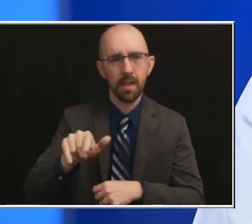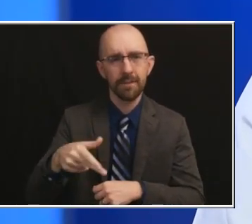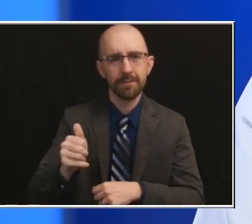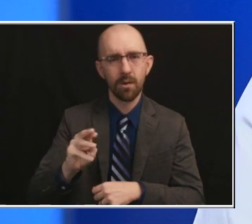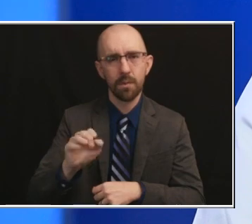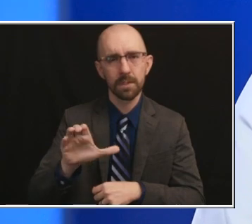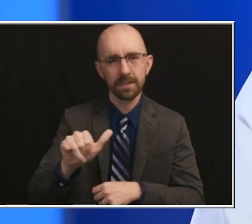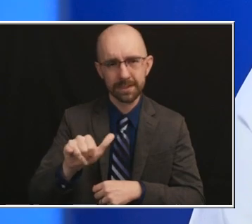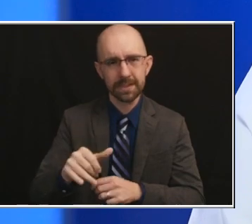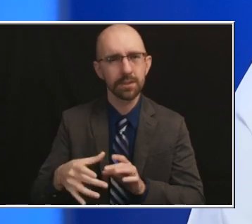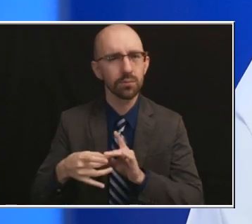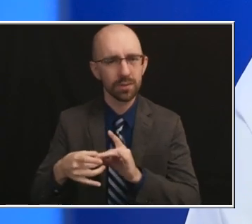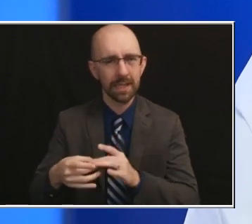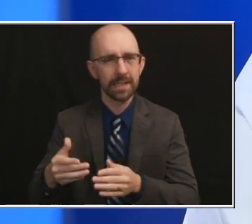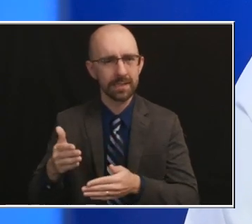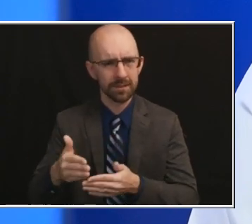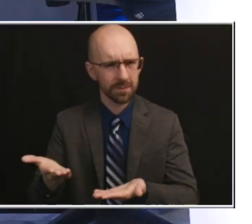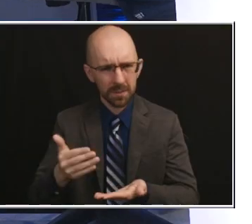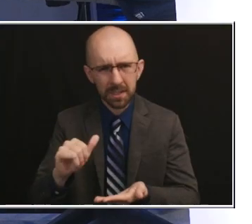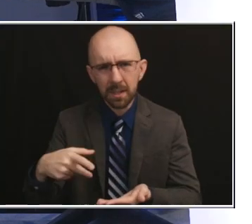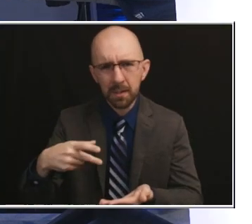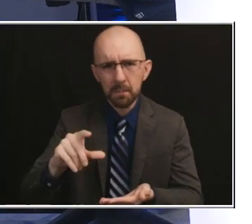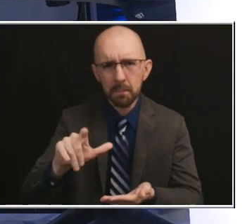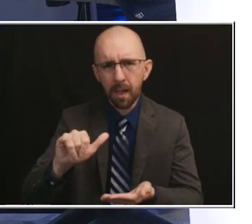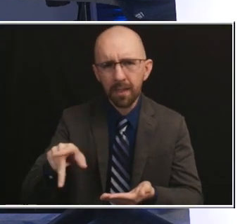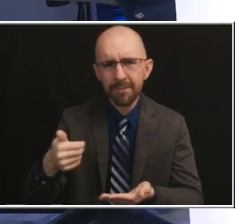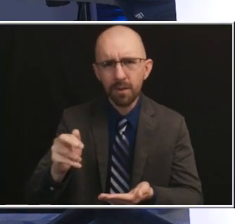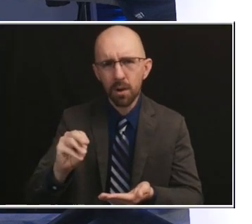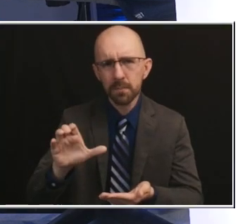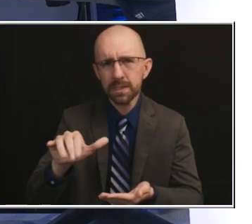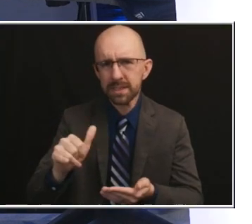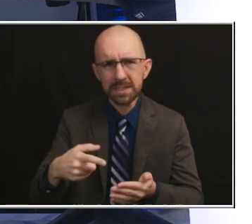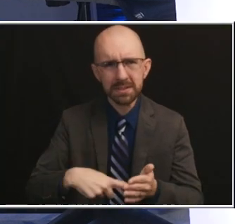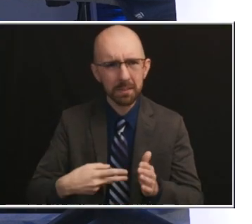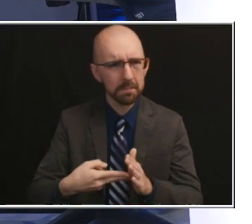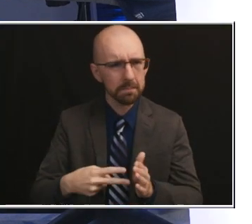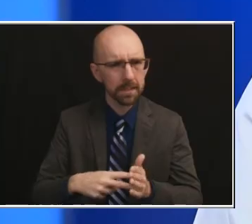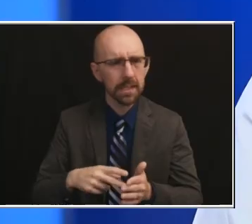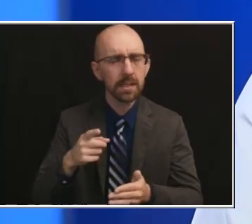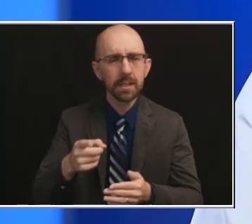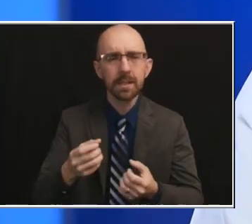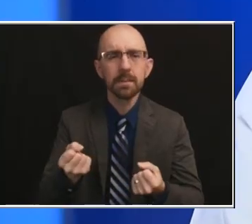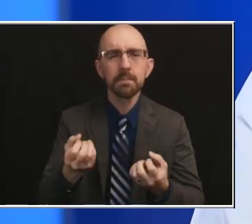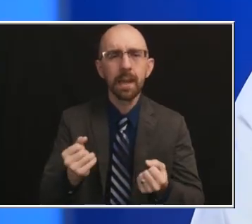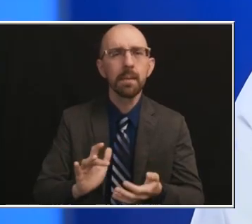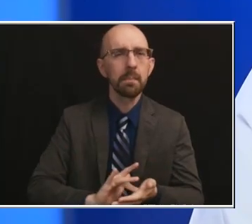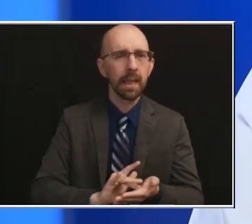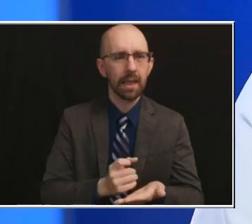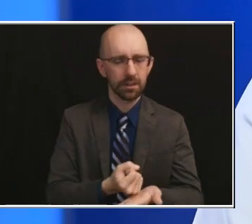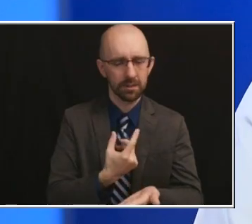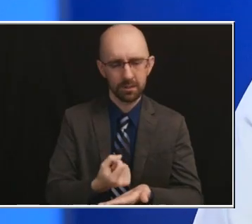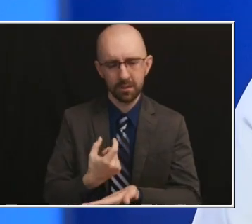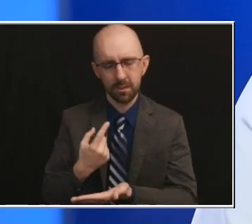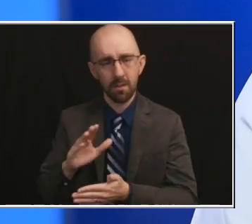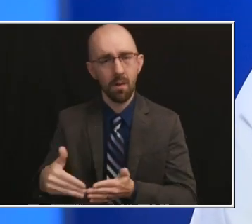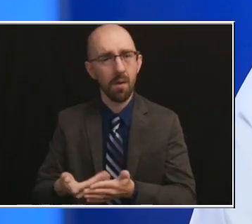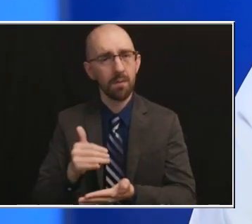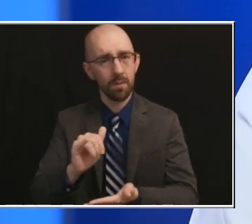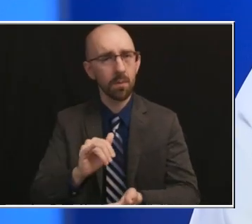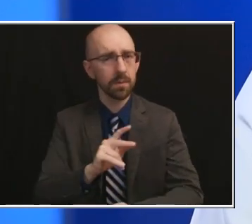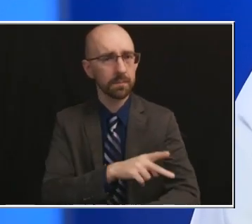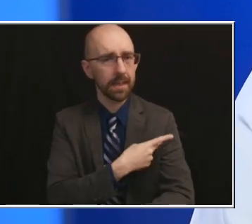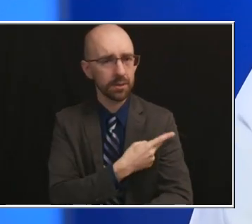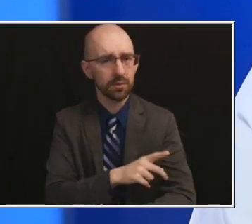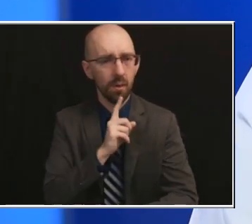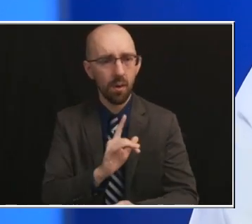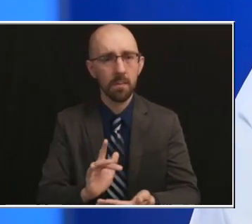big challenge. What's a polypharmacy? Polypharmacy is poly means many medications. So all those patients are medication for